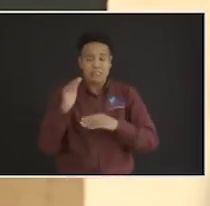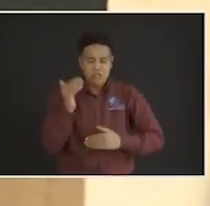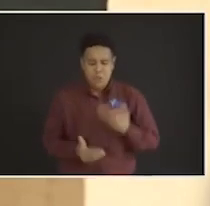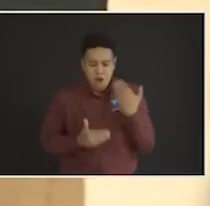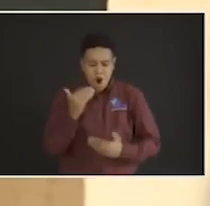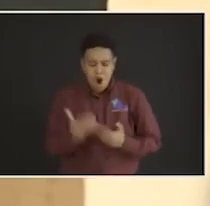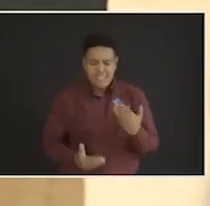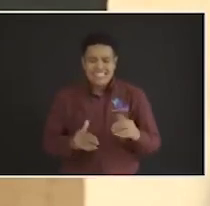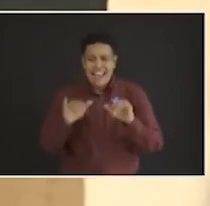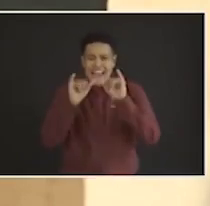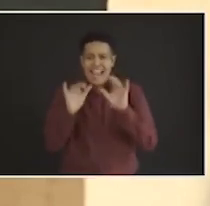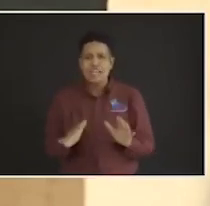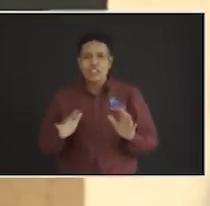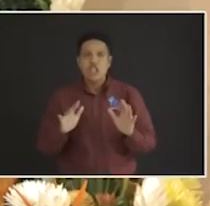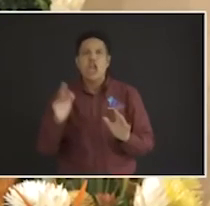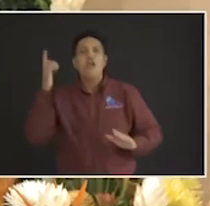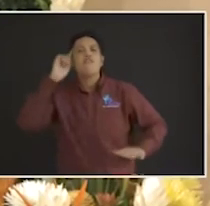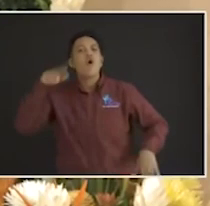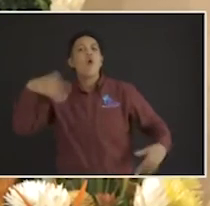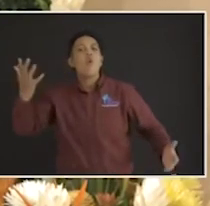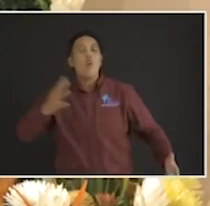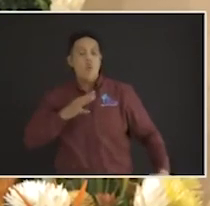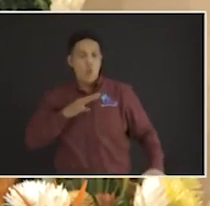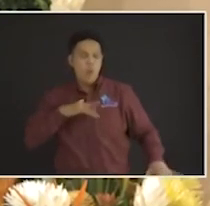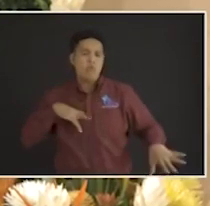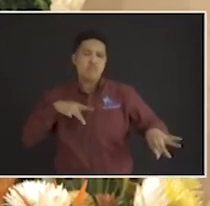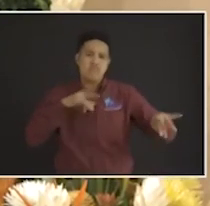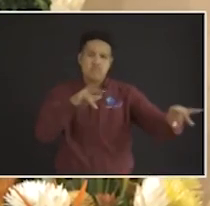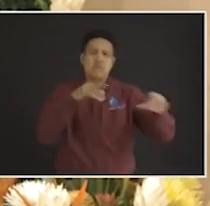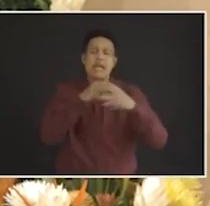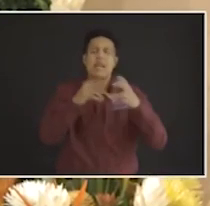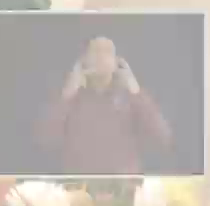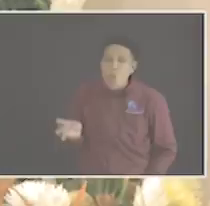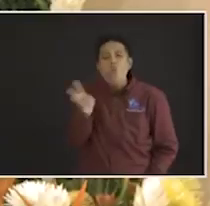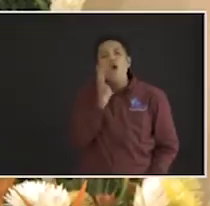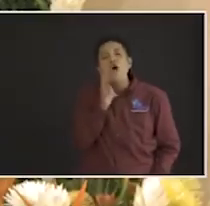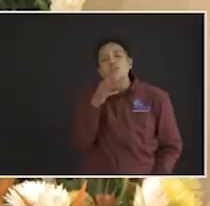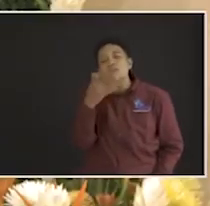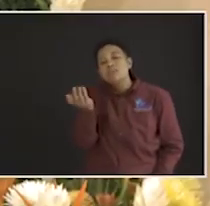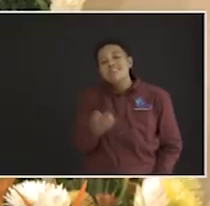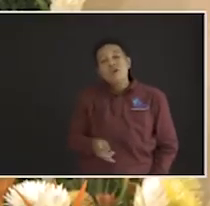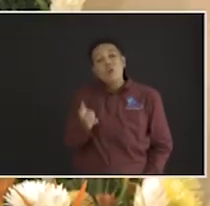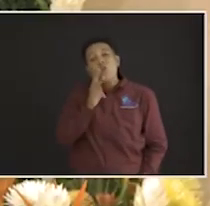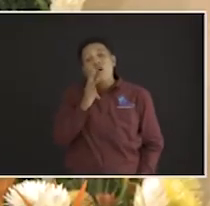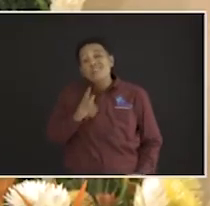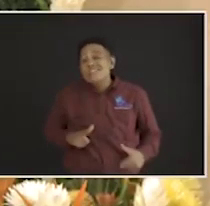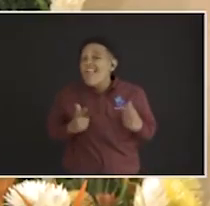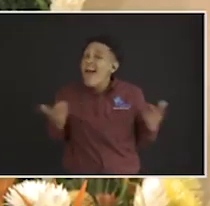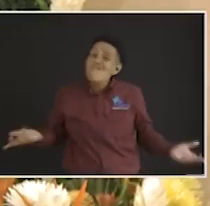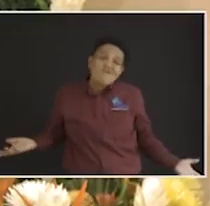process engineering for greater efficiency in the public sector. Water is life.